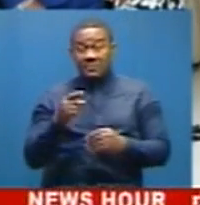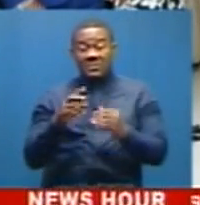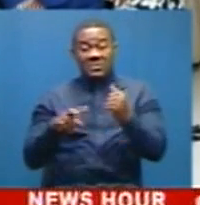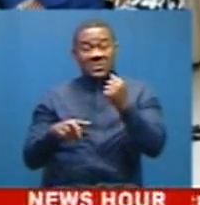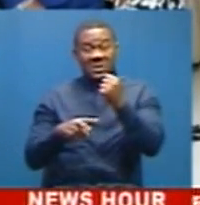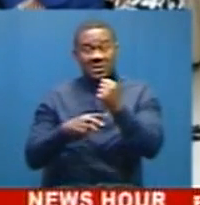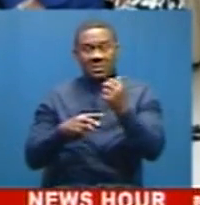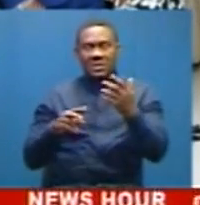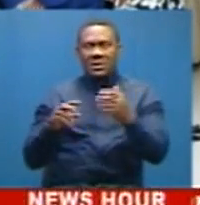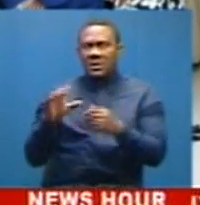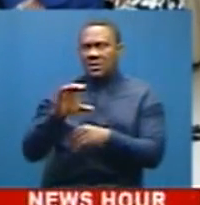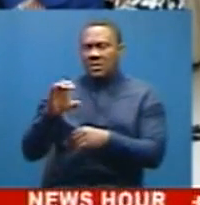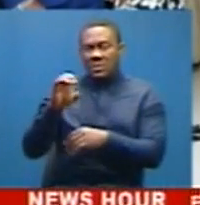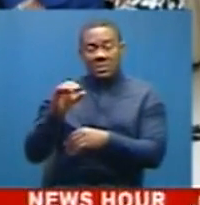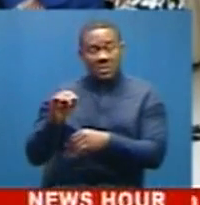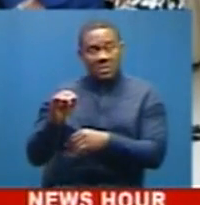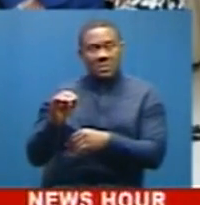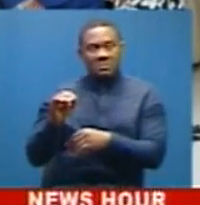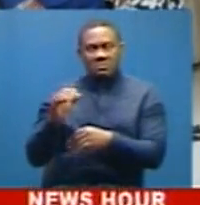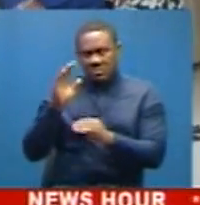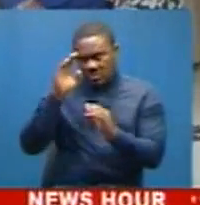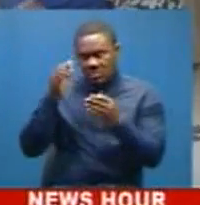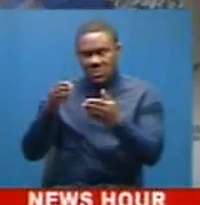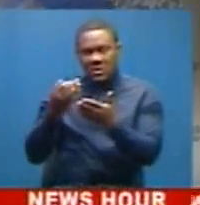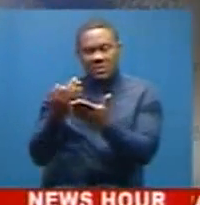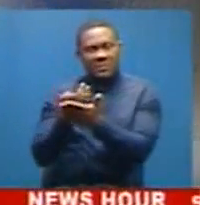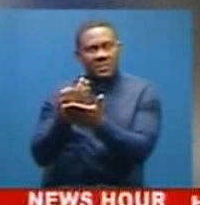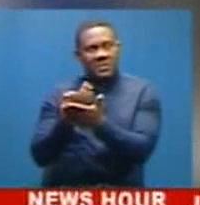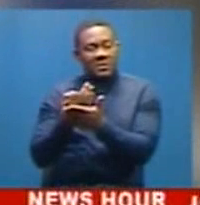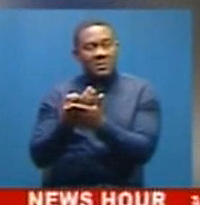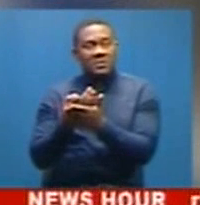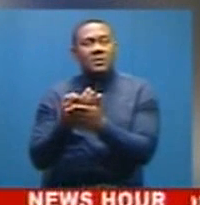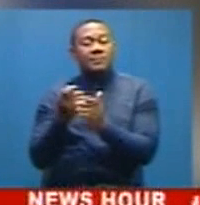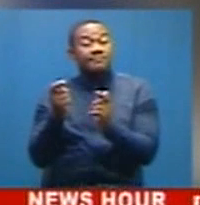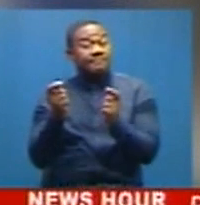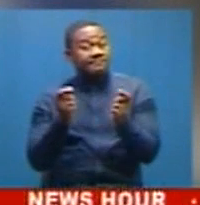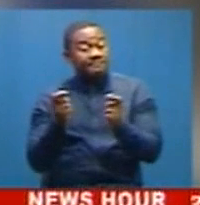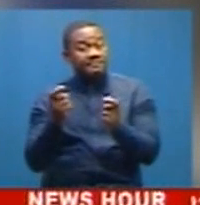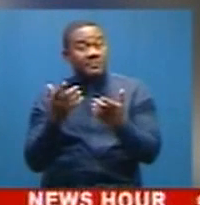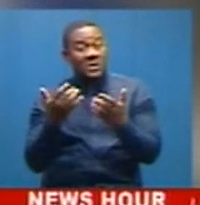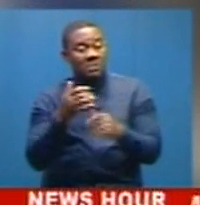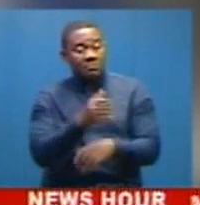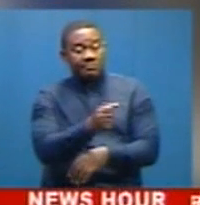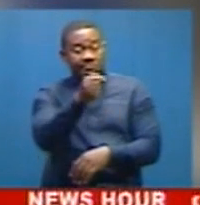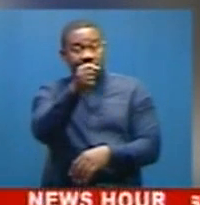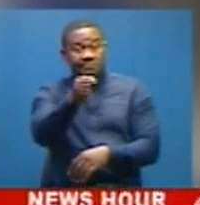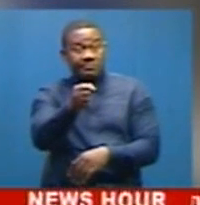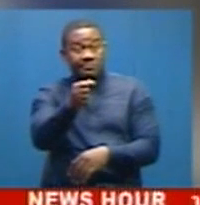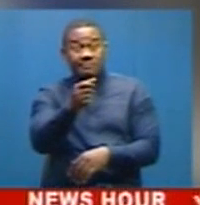Deputy Chief Executive Officer in charge of finance and administration. By her appointment,